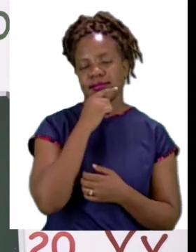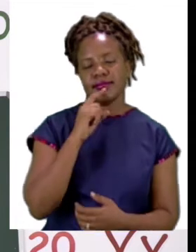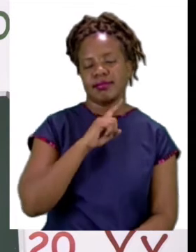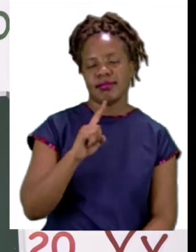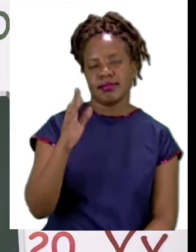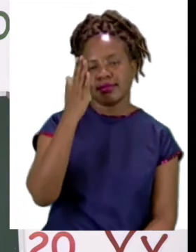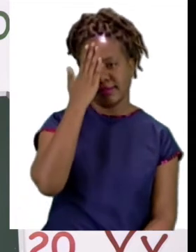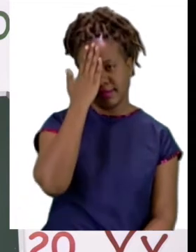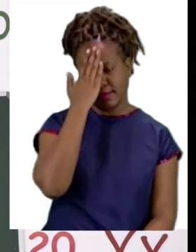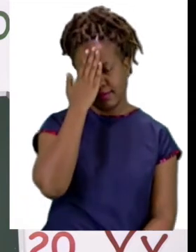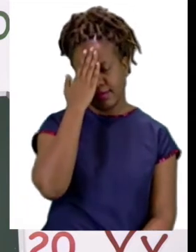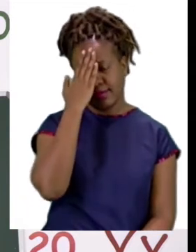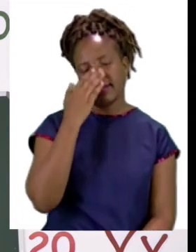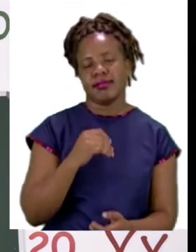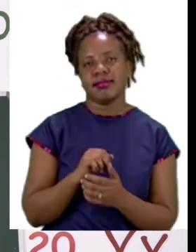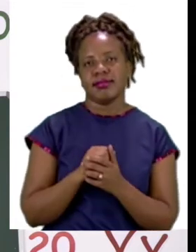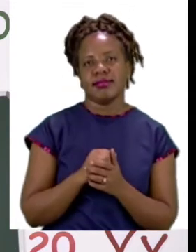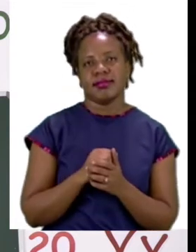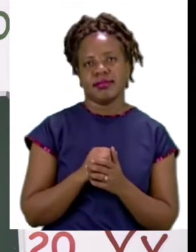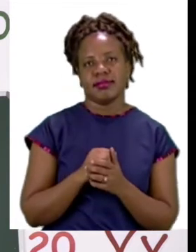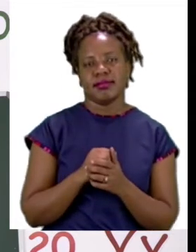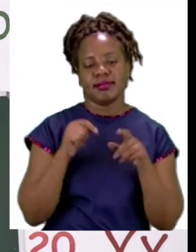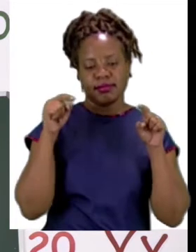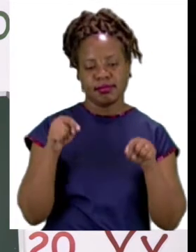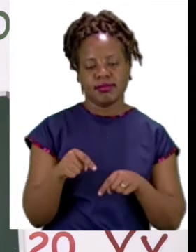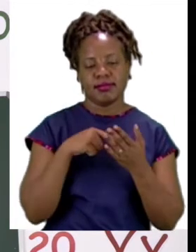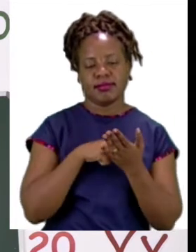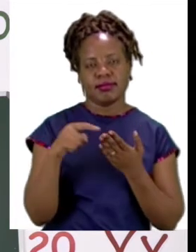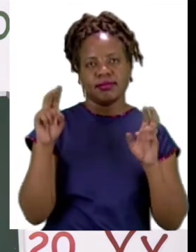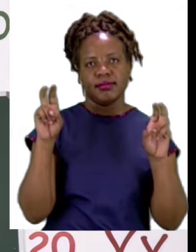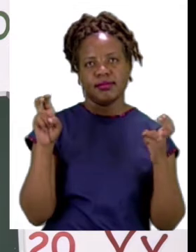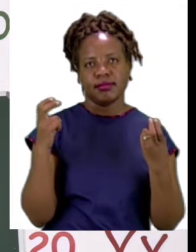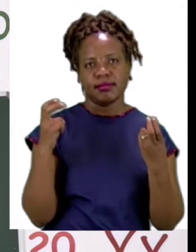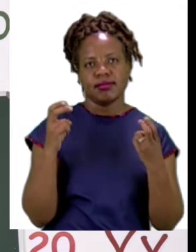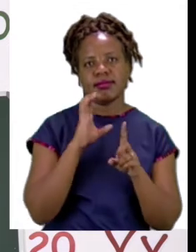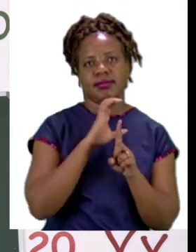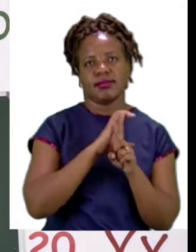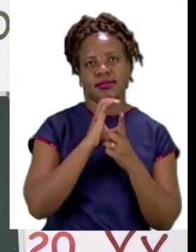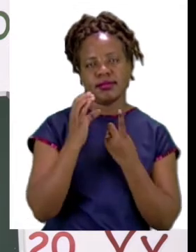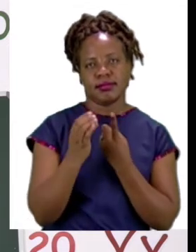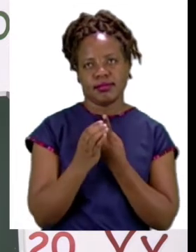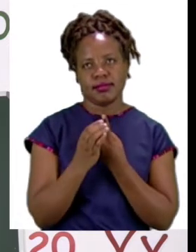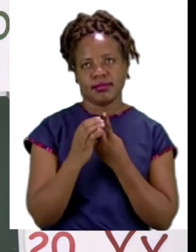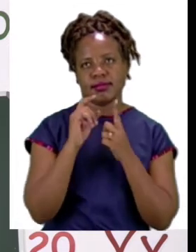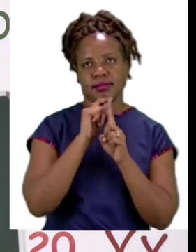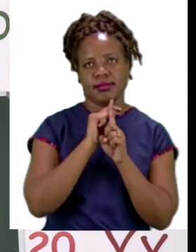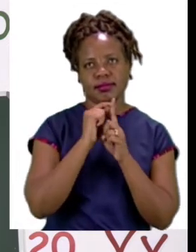you so much for joining me today. Our theme this week is